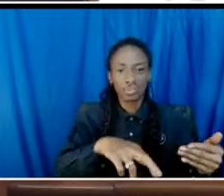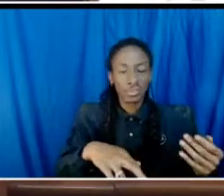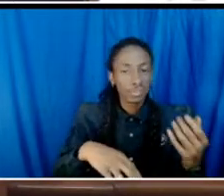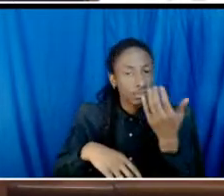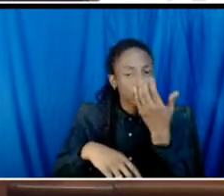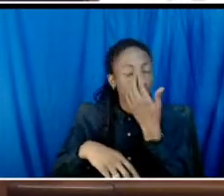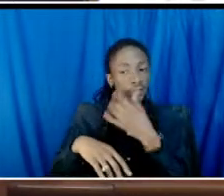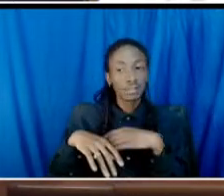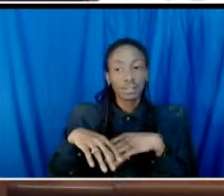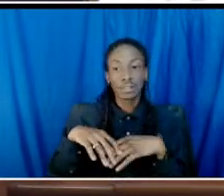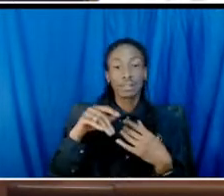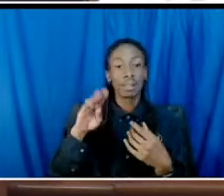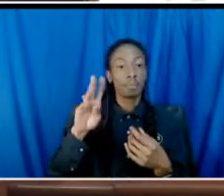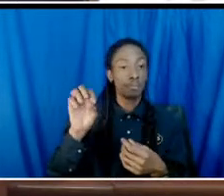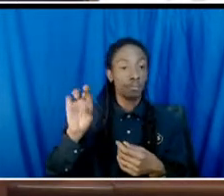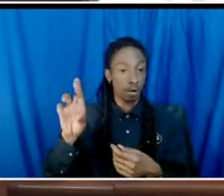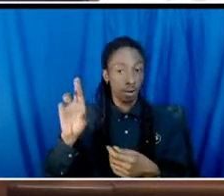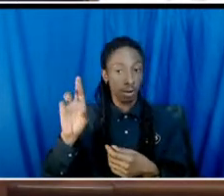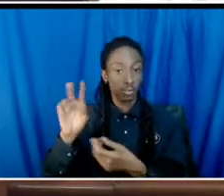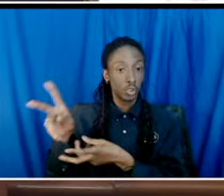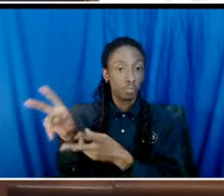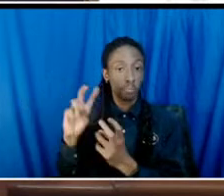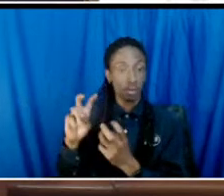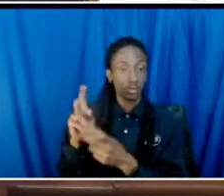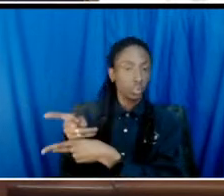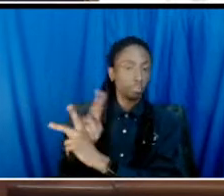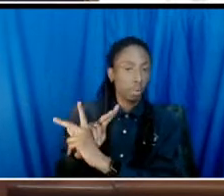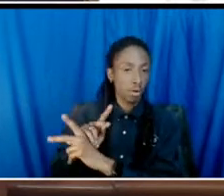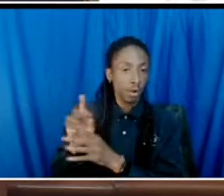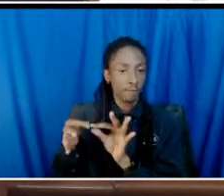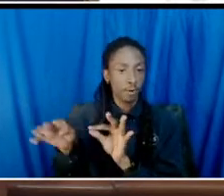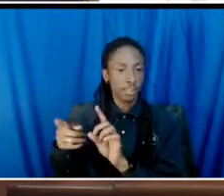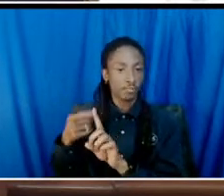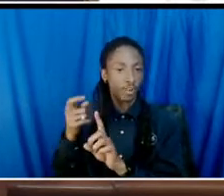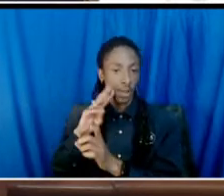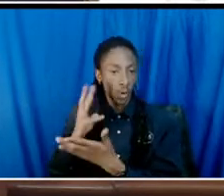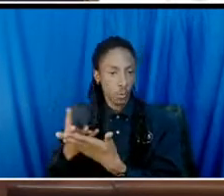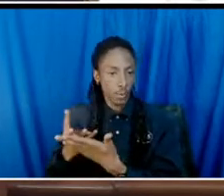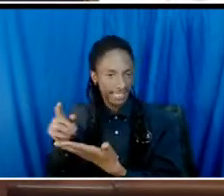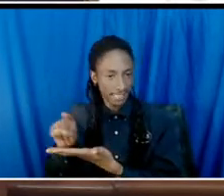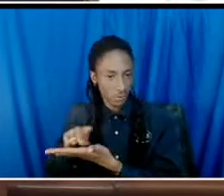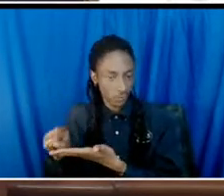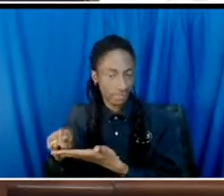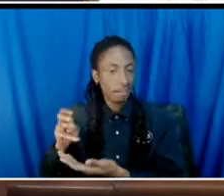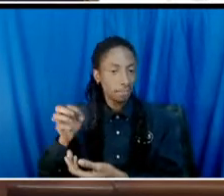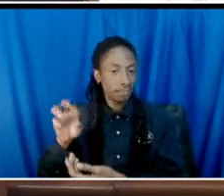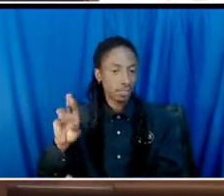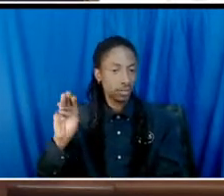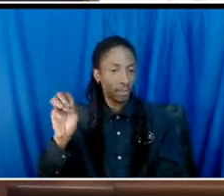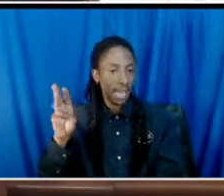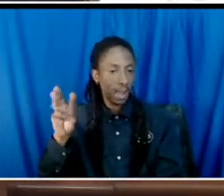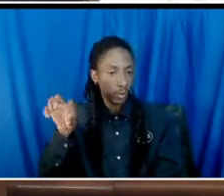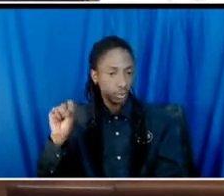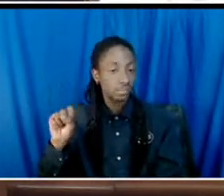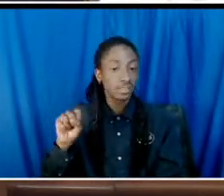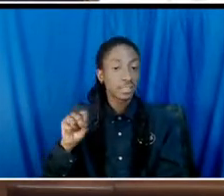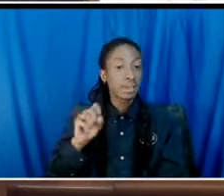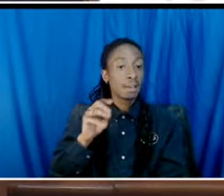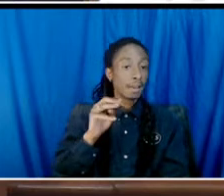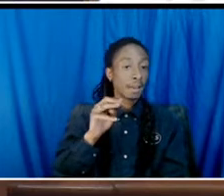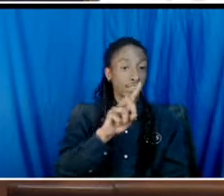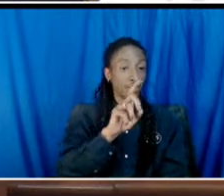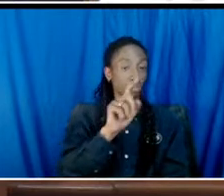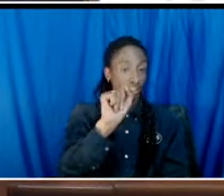a phrase from our witness earlier this week, Mr. Bowers, all he had was